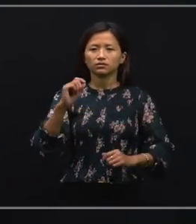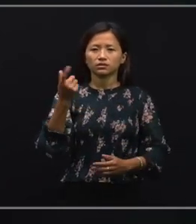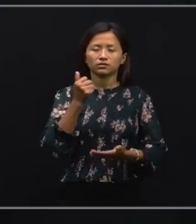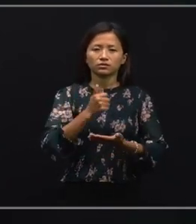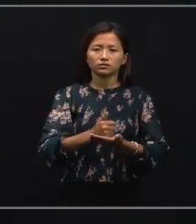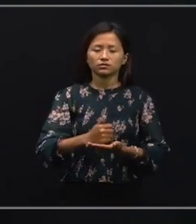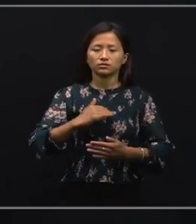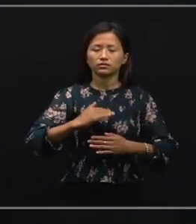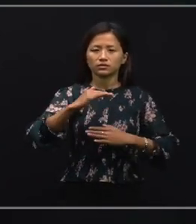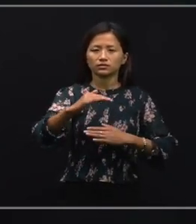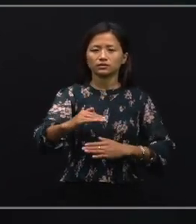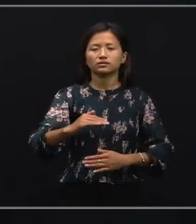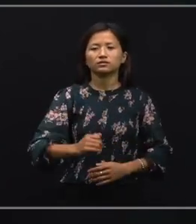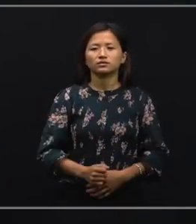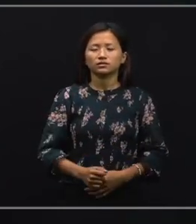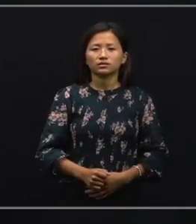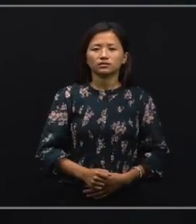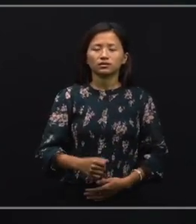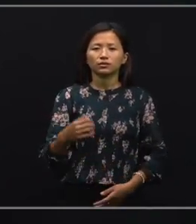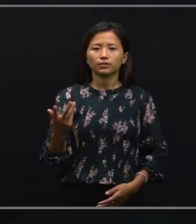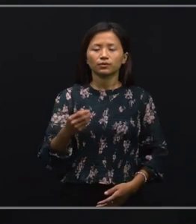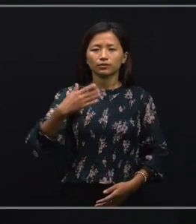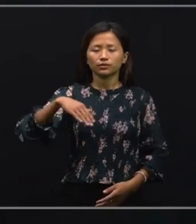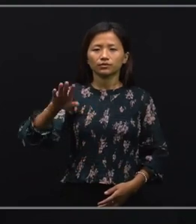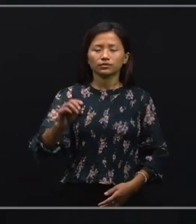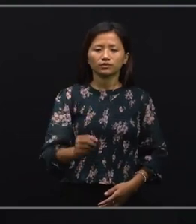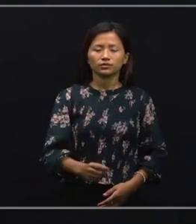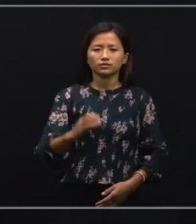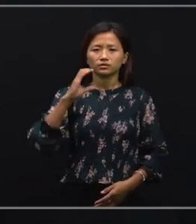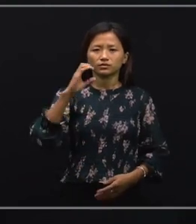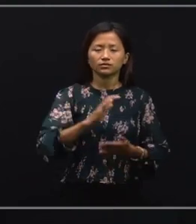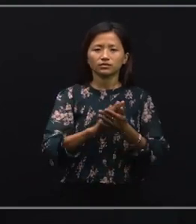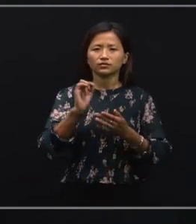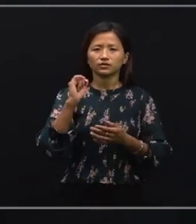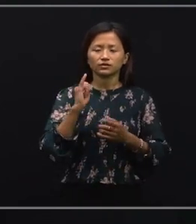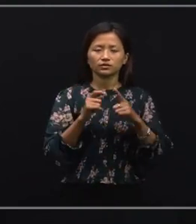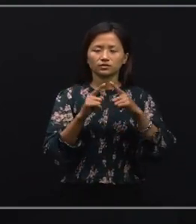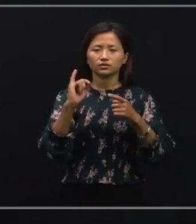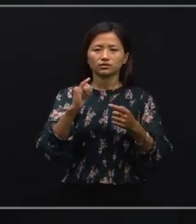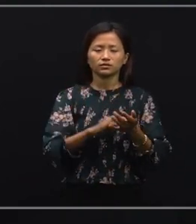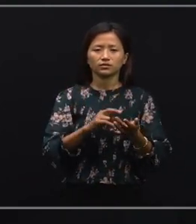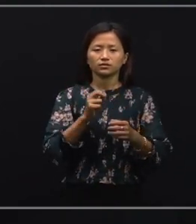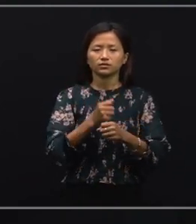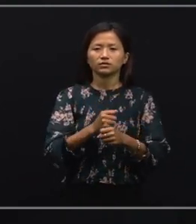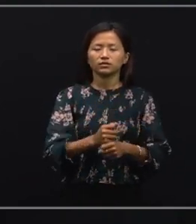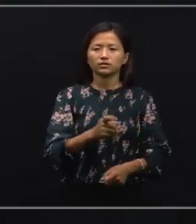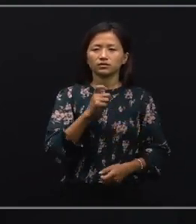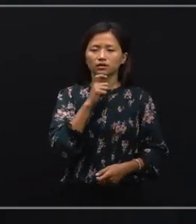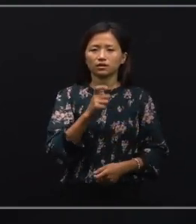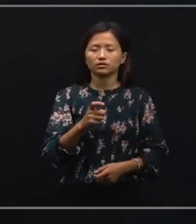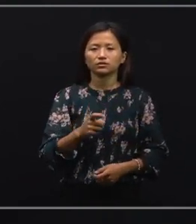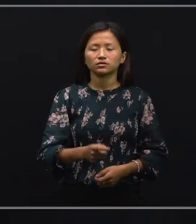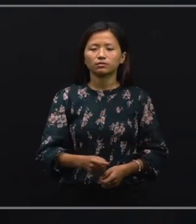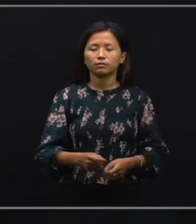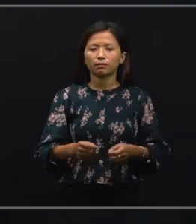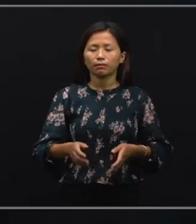to be in order to take these steps. And these two men went, and since the chieftain was also a rich man, he